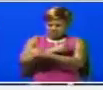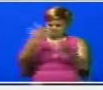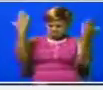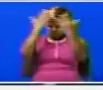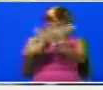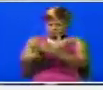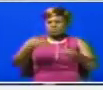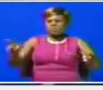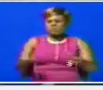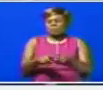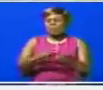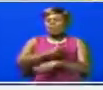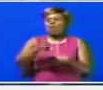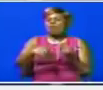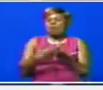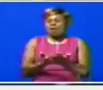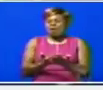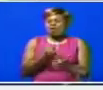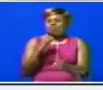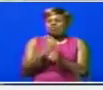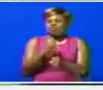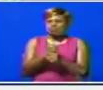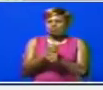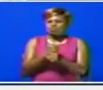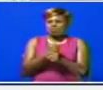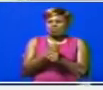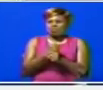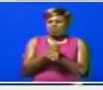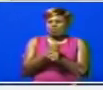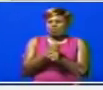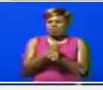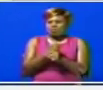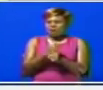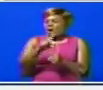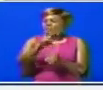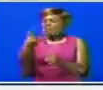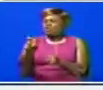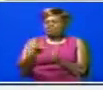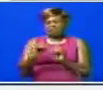sisi. Kwa hivyo vyote, tutakayefanya, mtu asishughulike na kule tuwafanyaji.